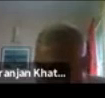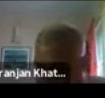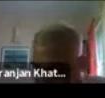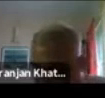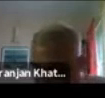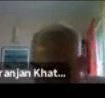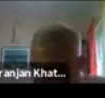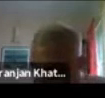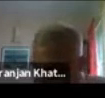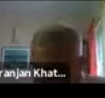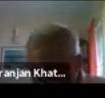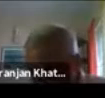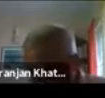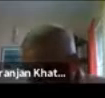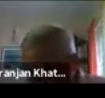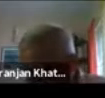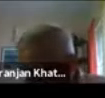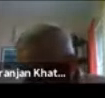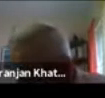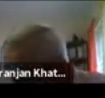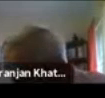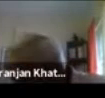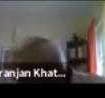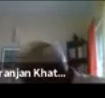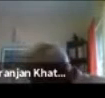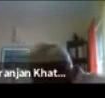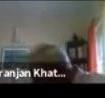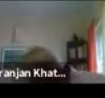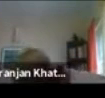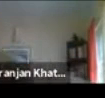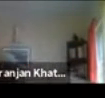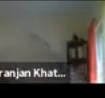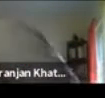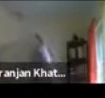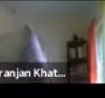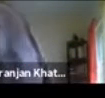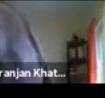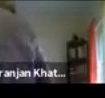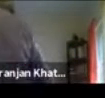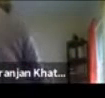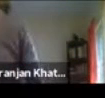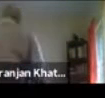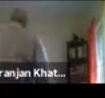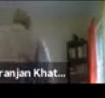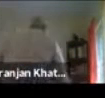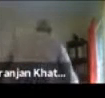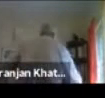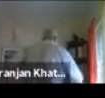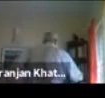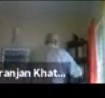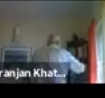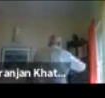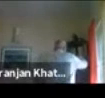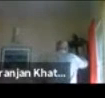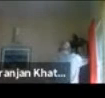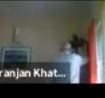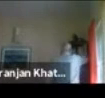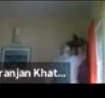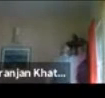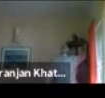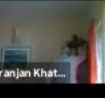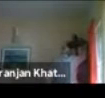will be available in 6 Indian official languages, namely Hindi, English, Tamil, Telugu, Kannada, and